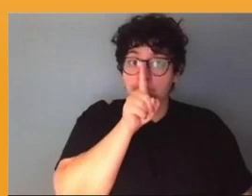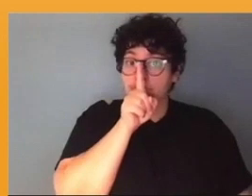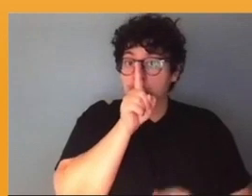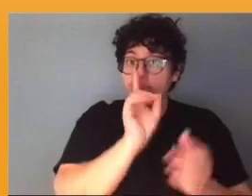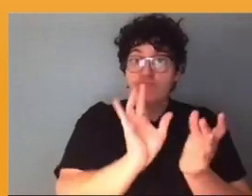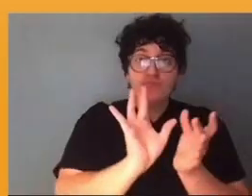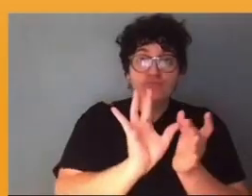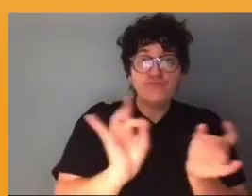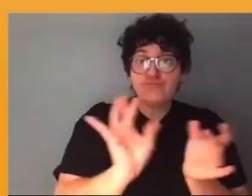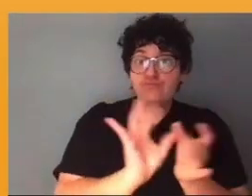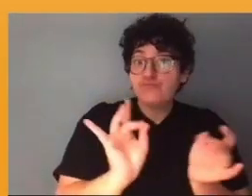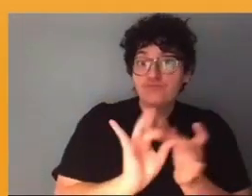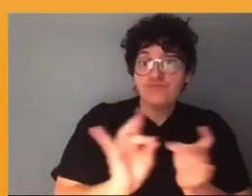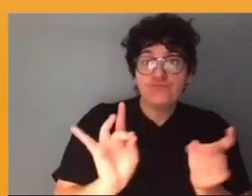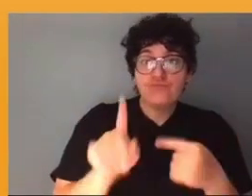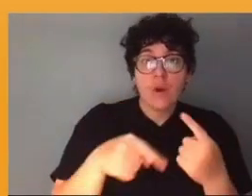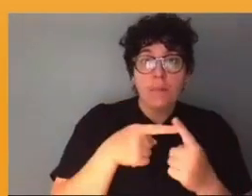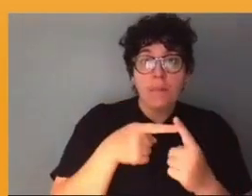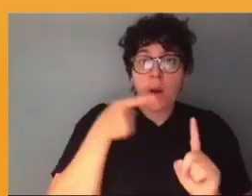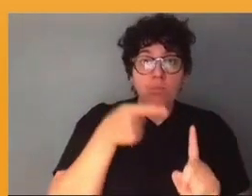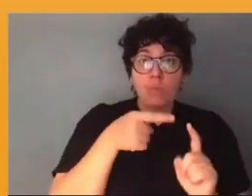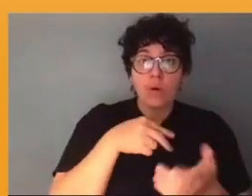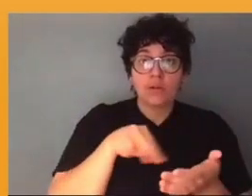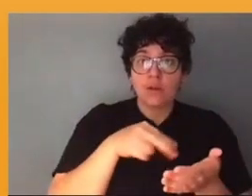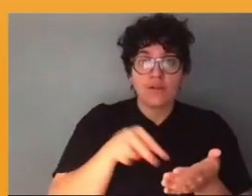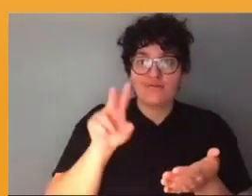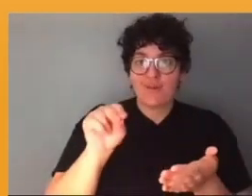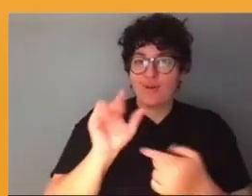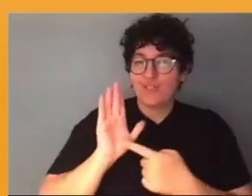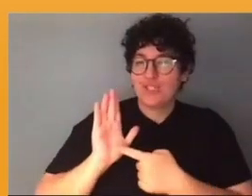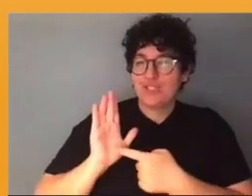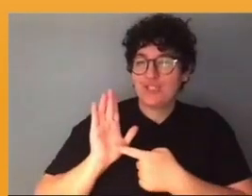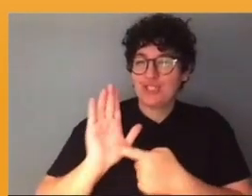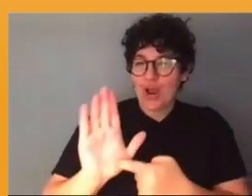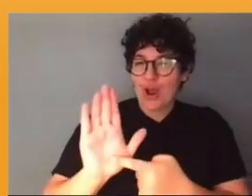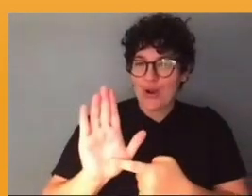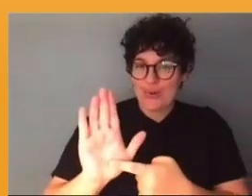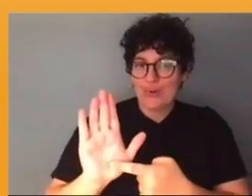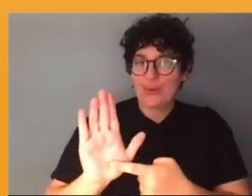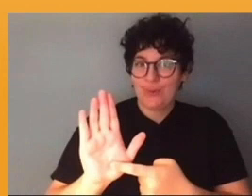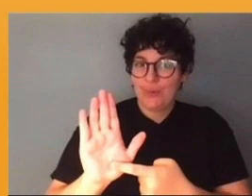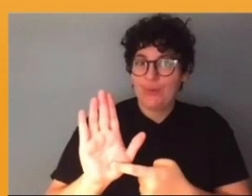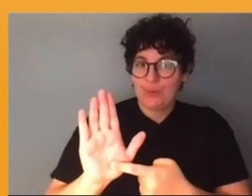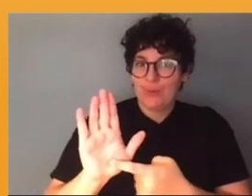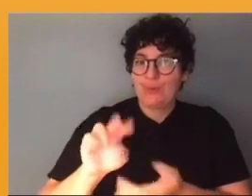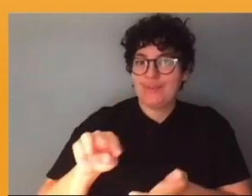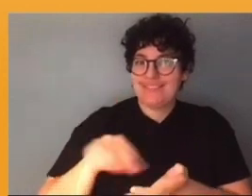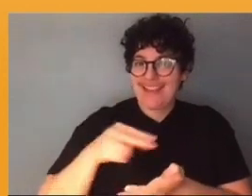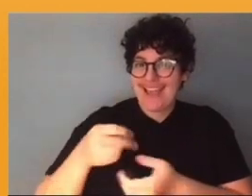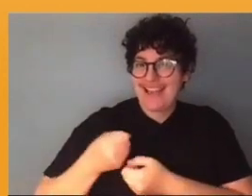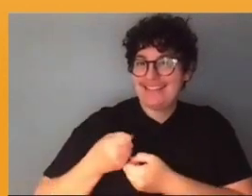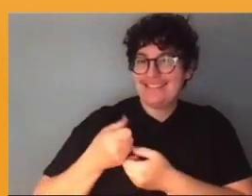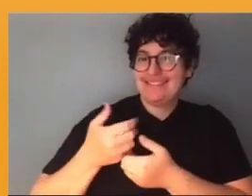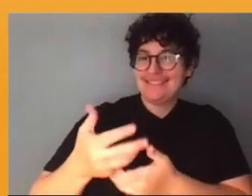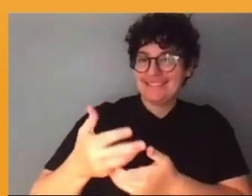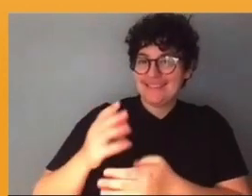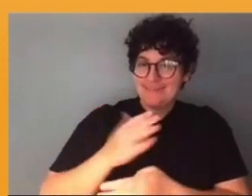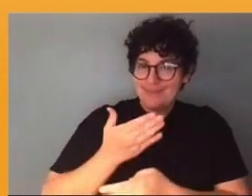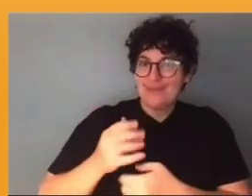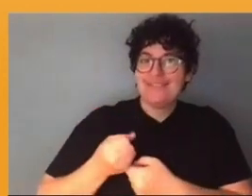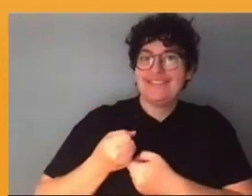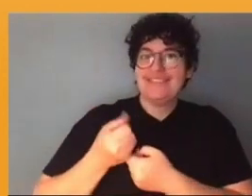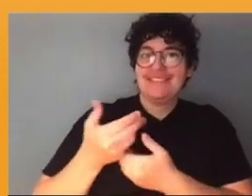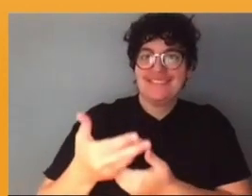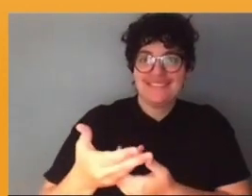to show the audience what the dance is about, the music is about. And